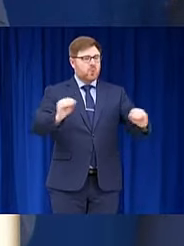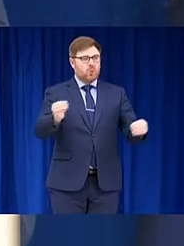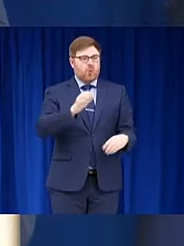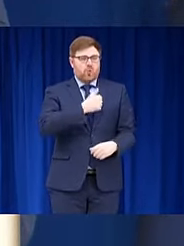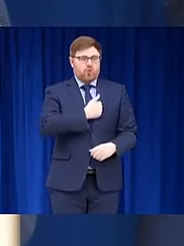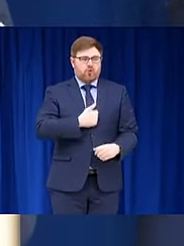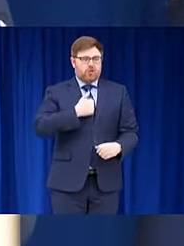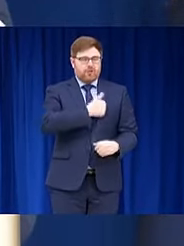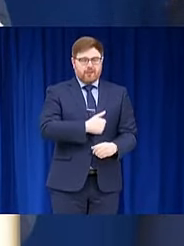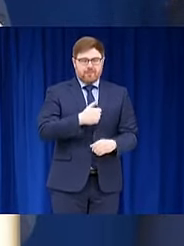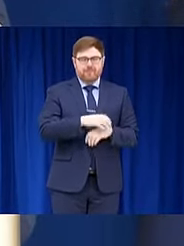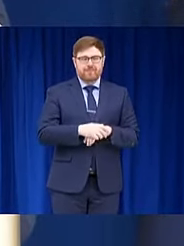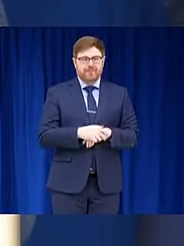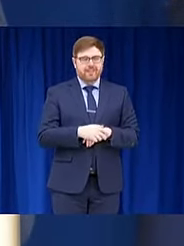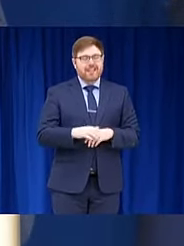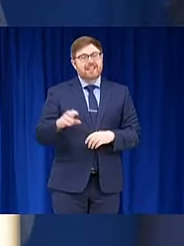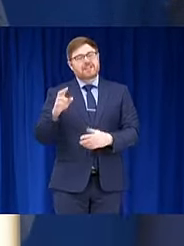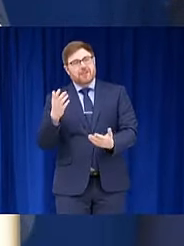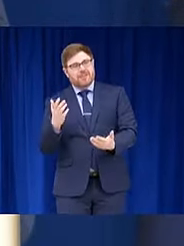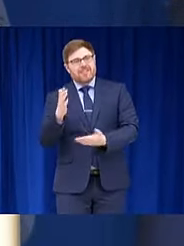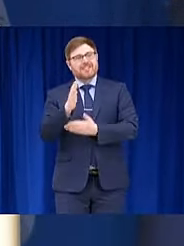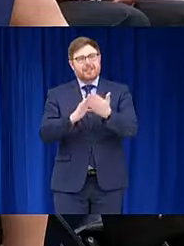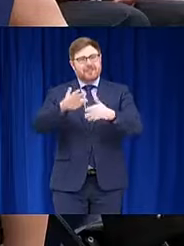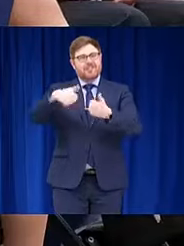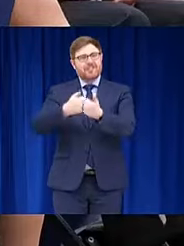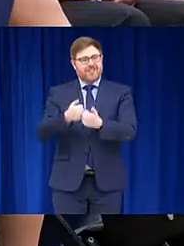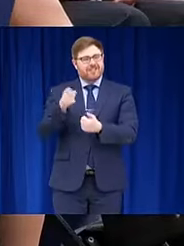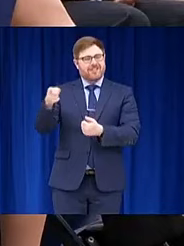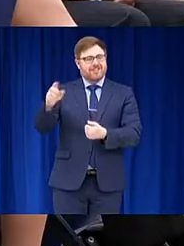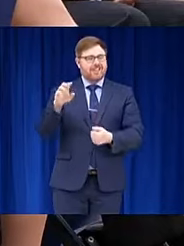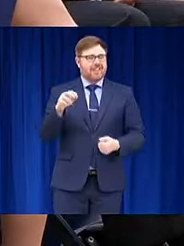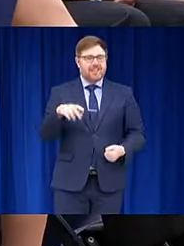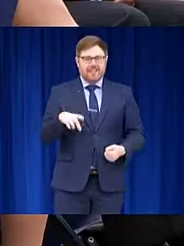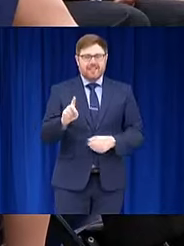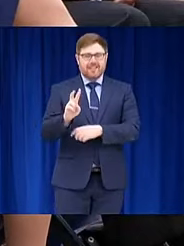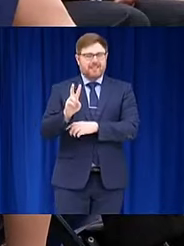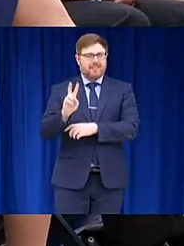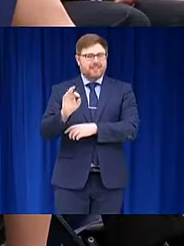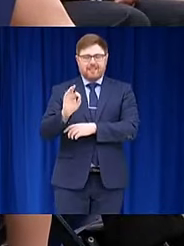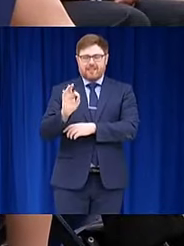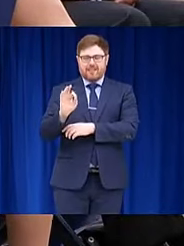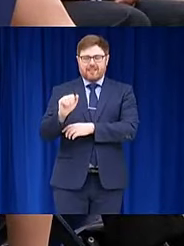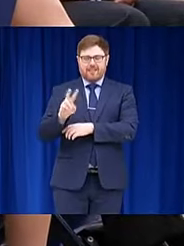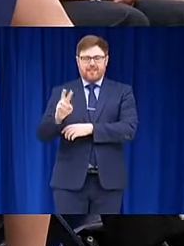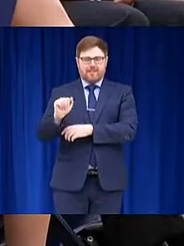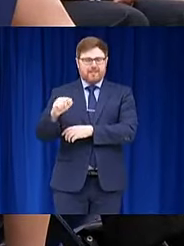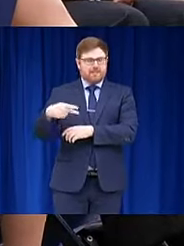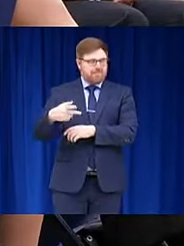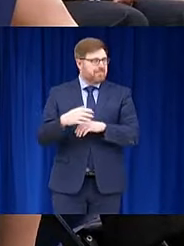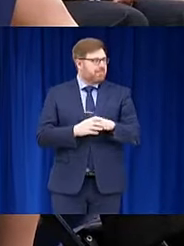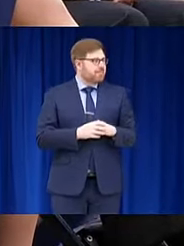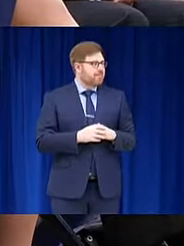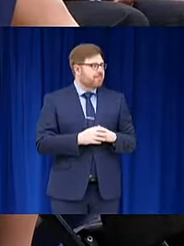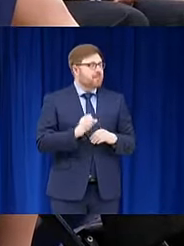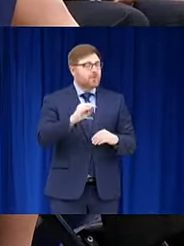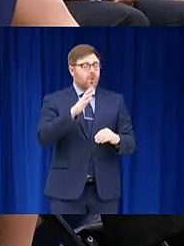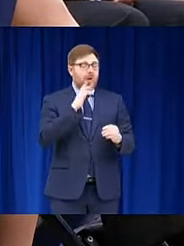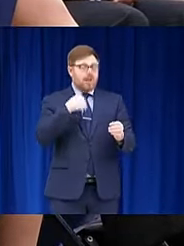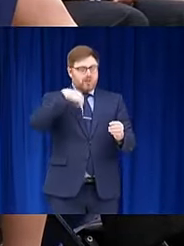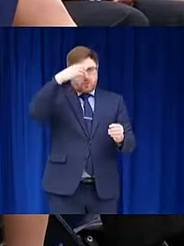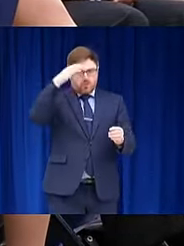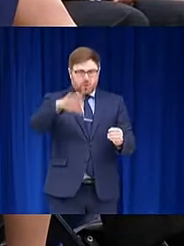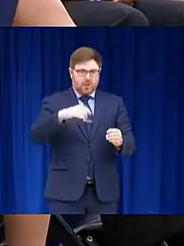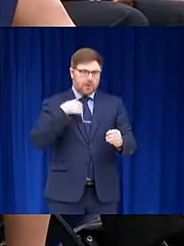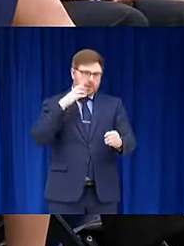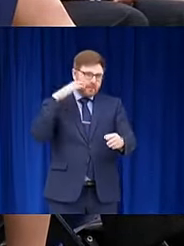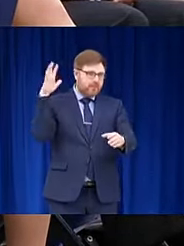at the DFAC, but I truly feel like being an airman is my calling, and I want to serve for as long as the Air